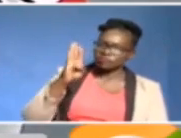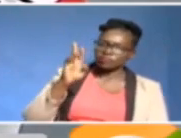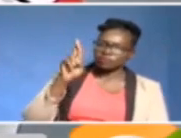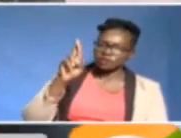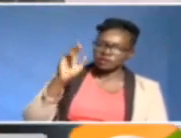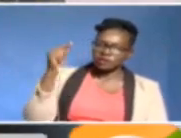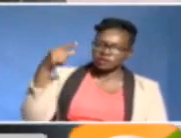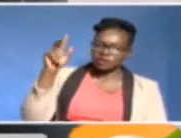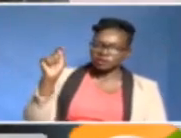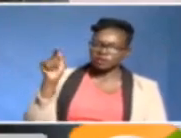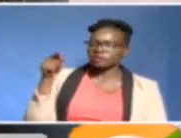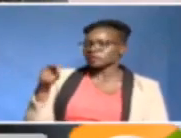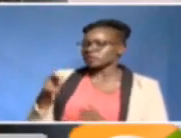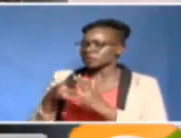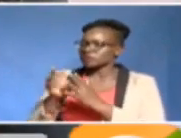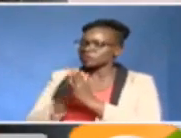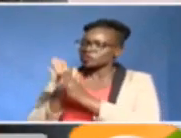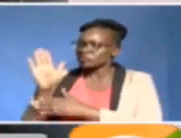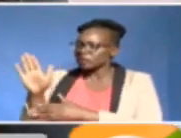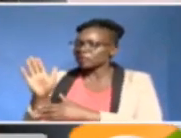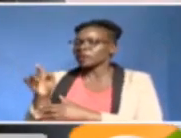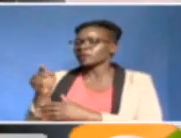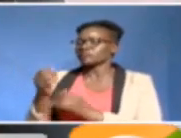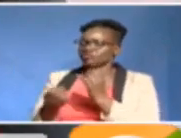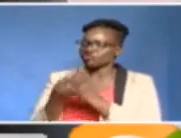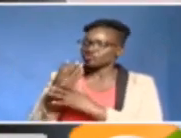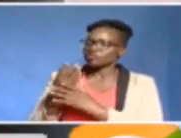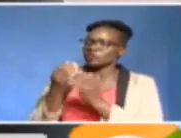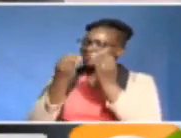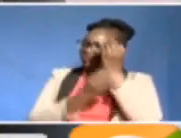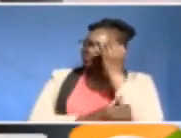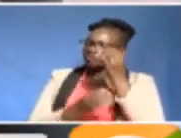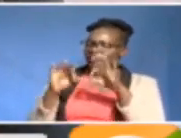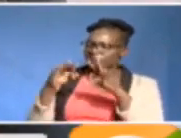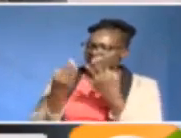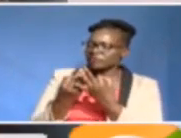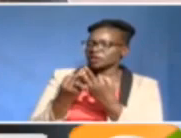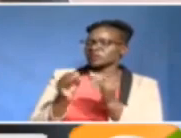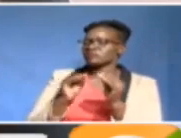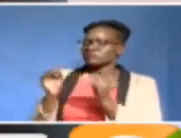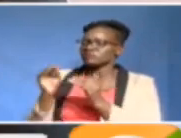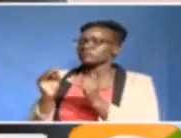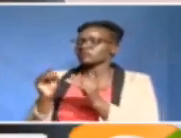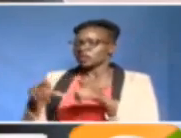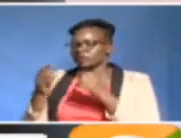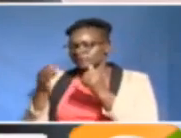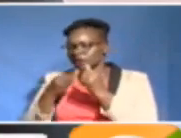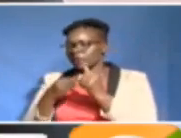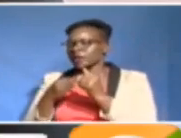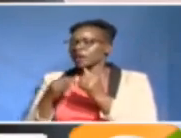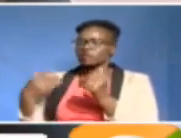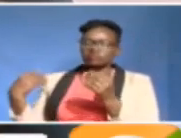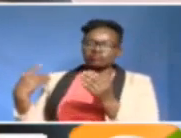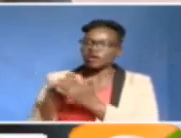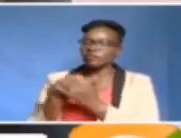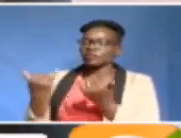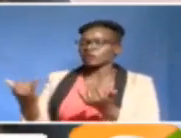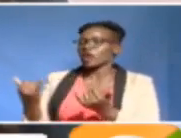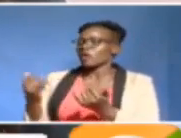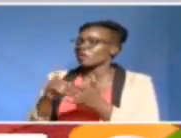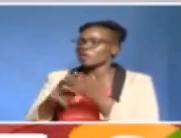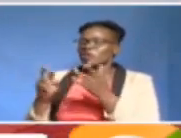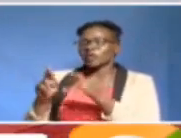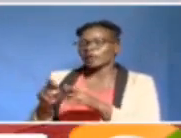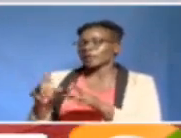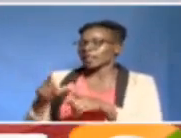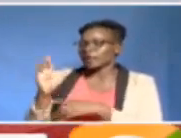from humble beginnings, started in Kibera, to where you are now. Take us through a young Bridget growing up